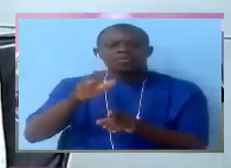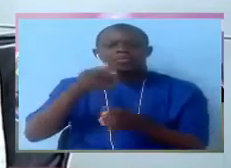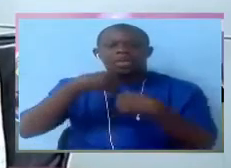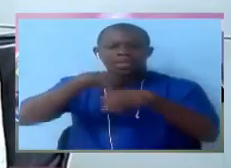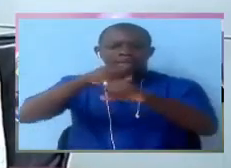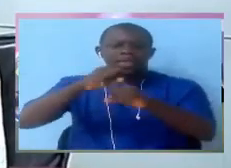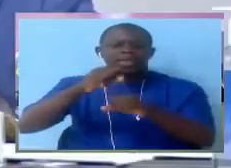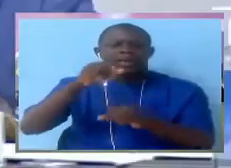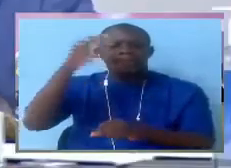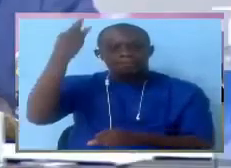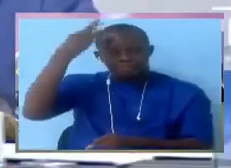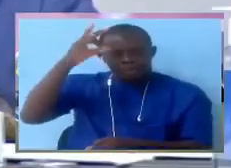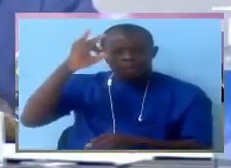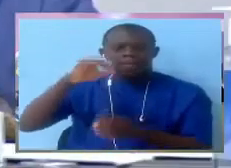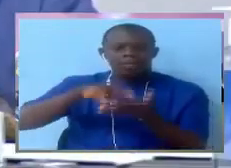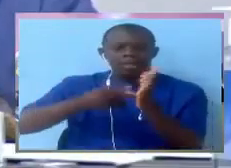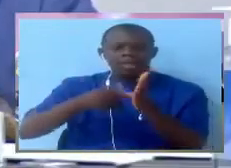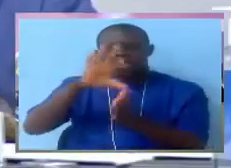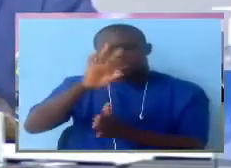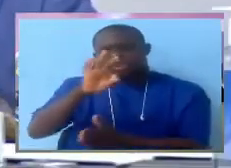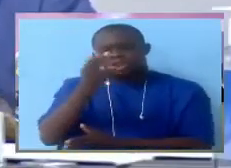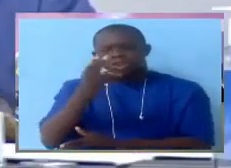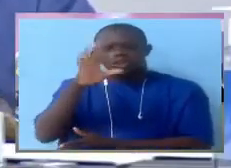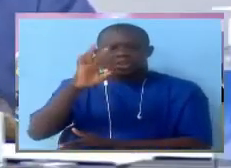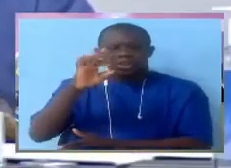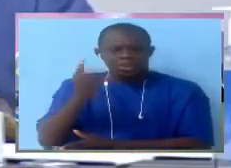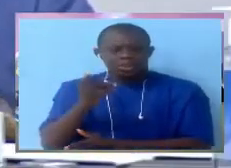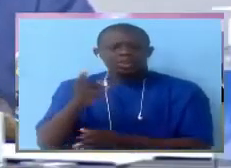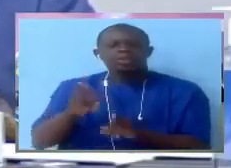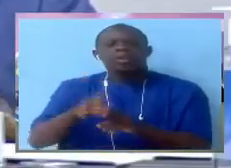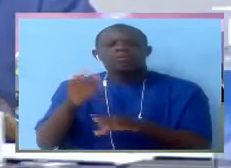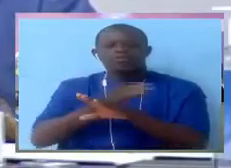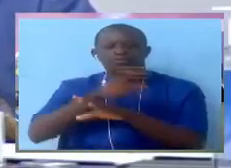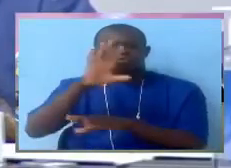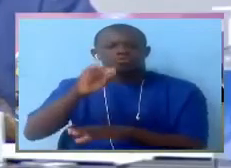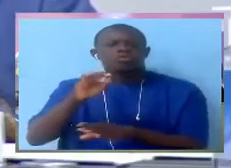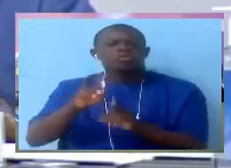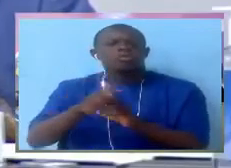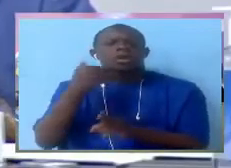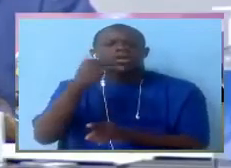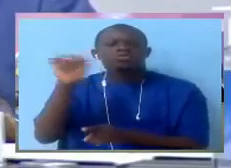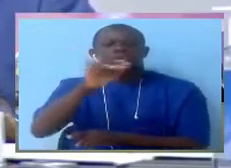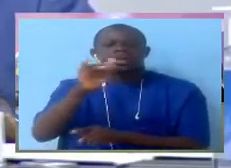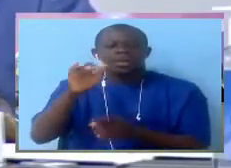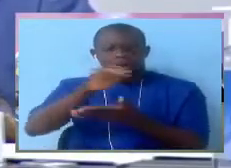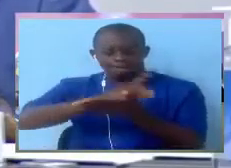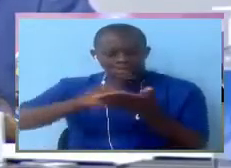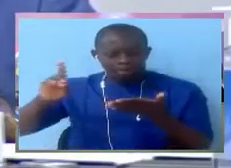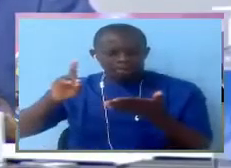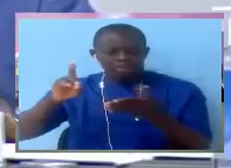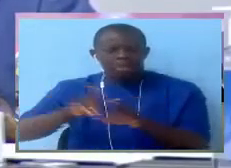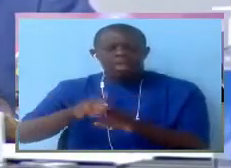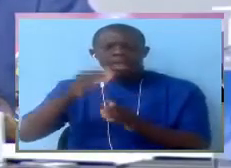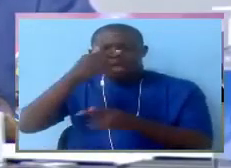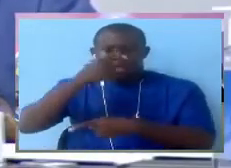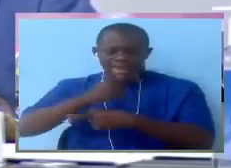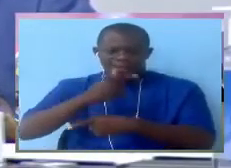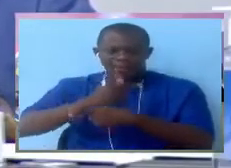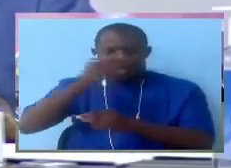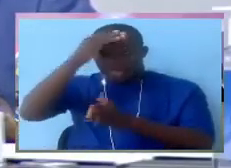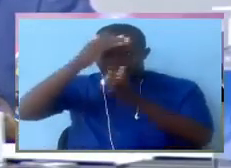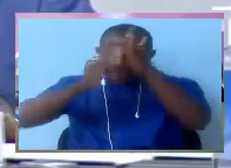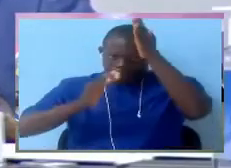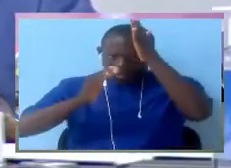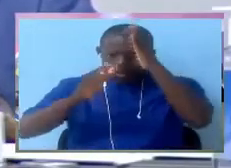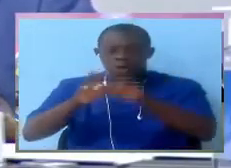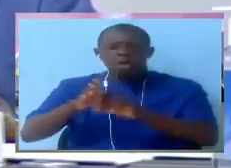course with the TGTT. In which part of the army are these commandos generally taken